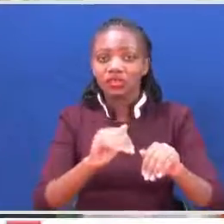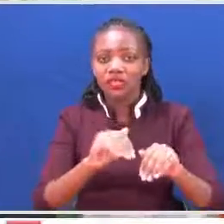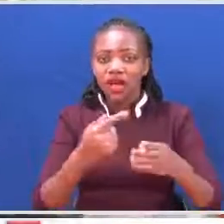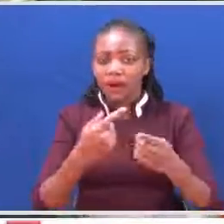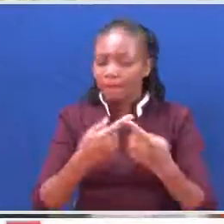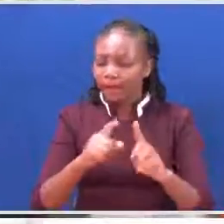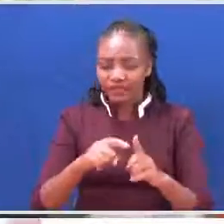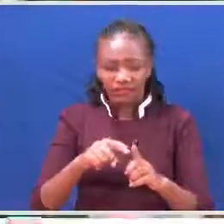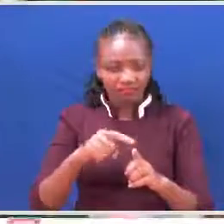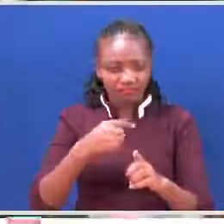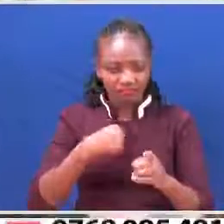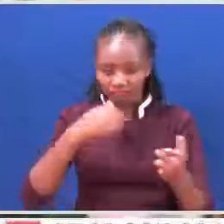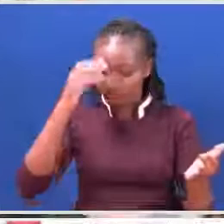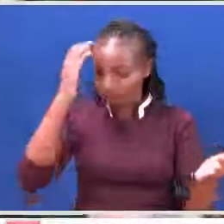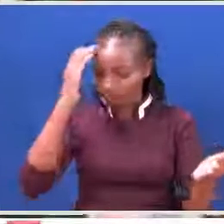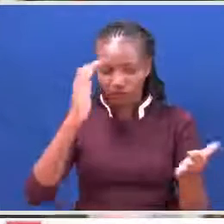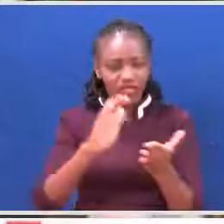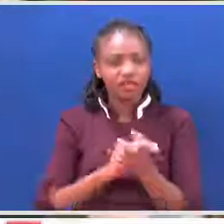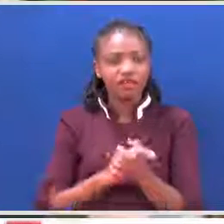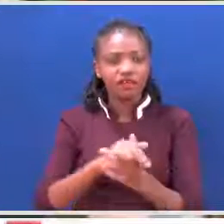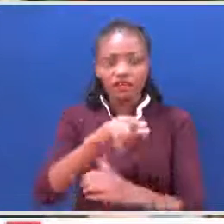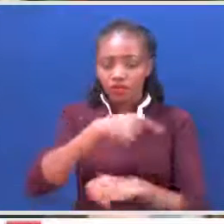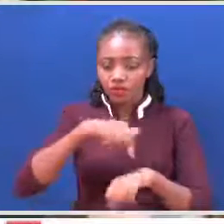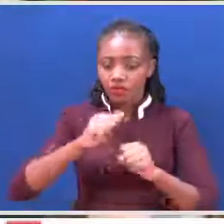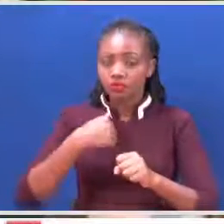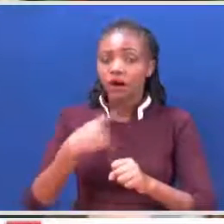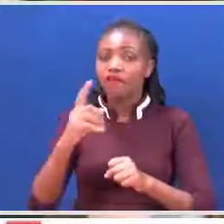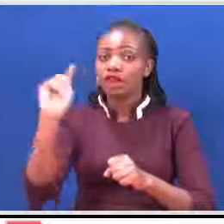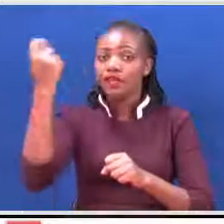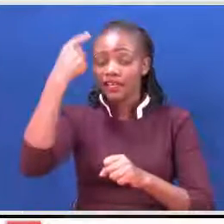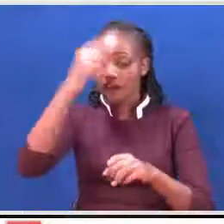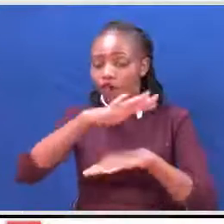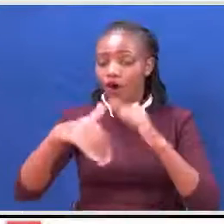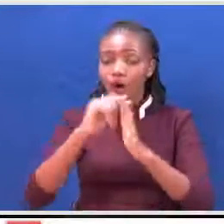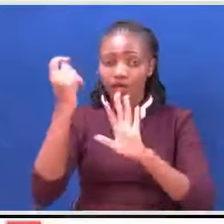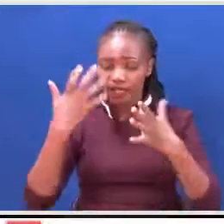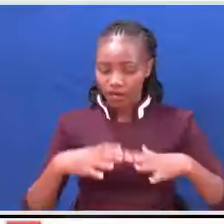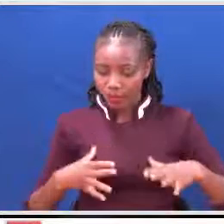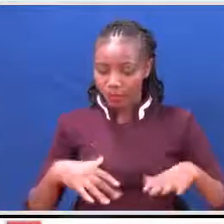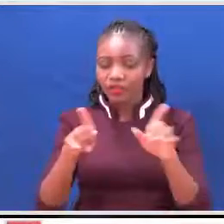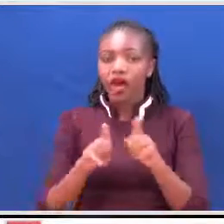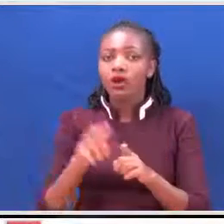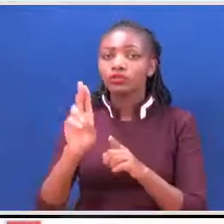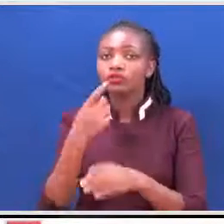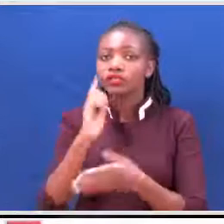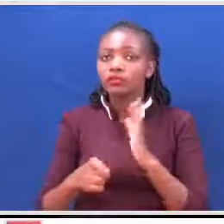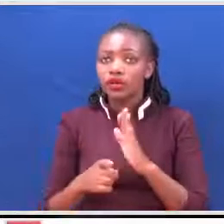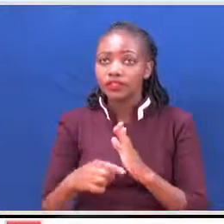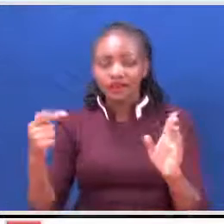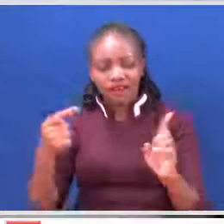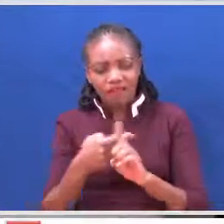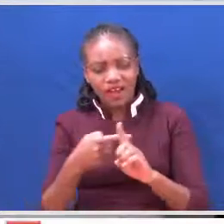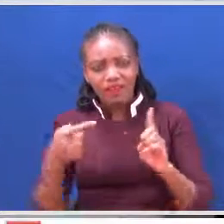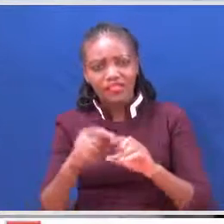or other identifiers. One Kenya for all Kenyans. Uhuru says this spate of violence derailed the